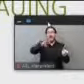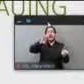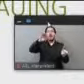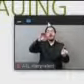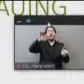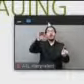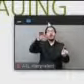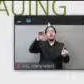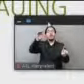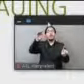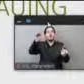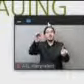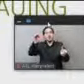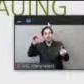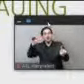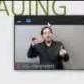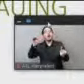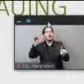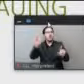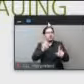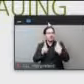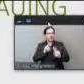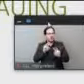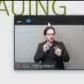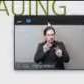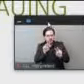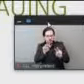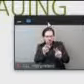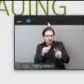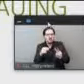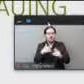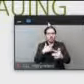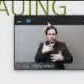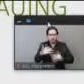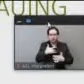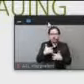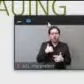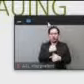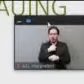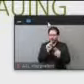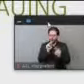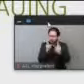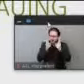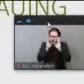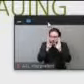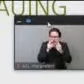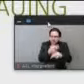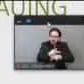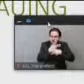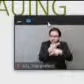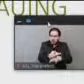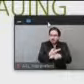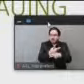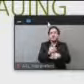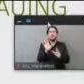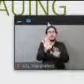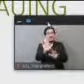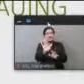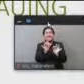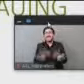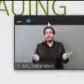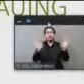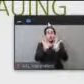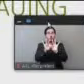is very concerned. We're all watching this closely, but if we all wear a mask, and with our incredible